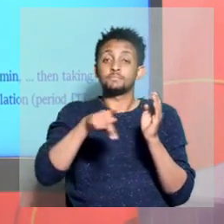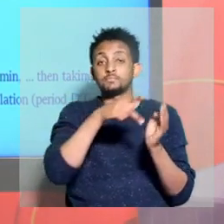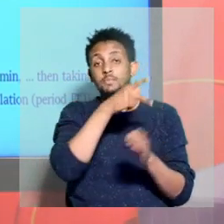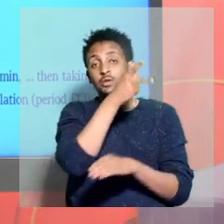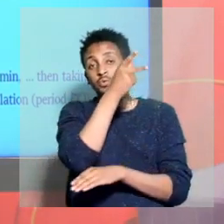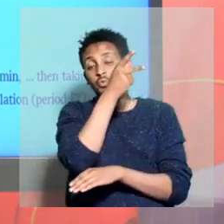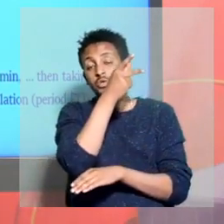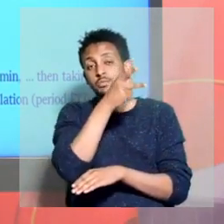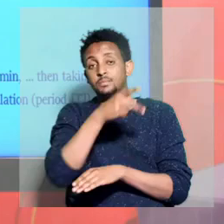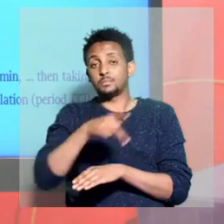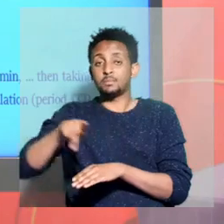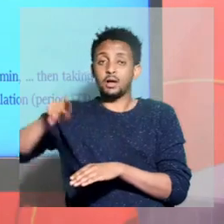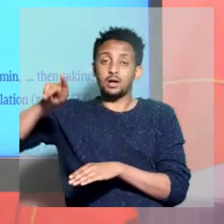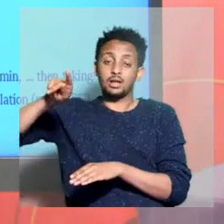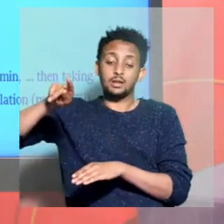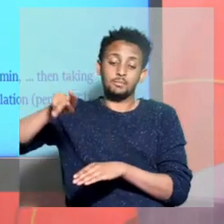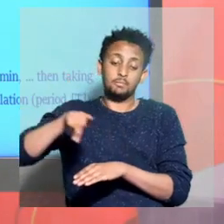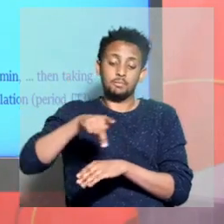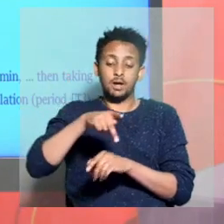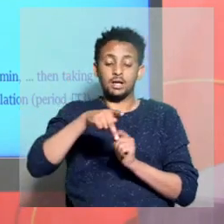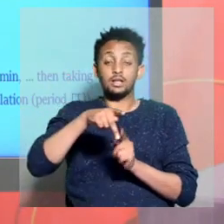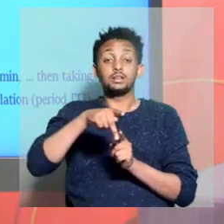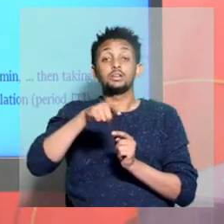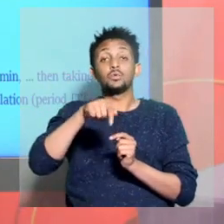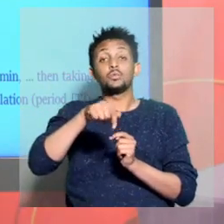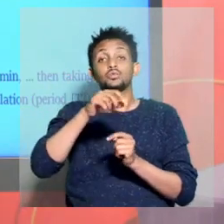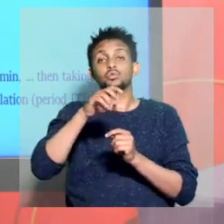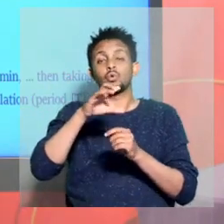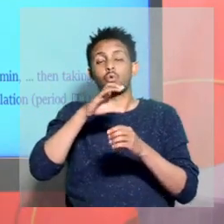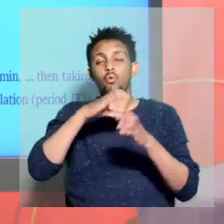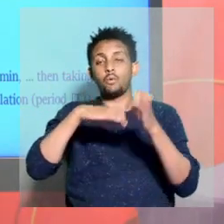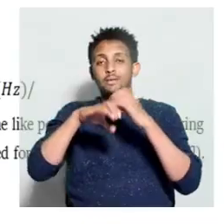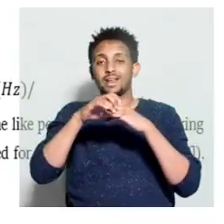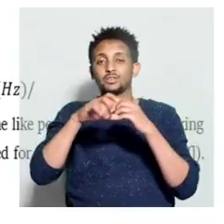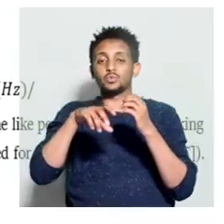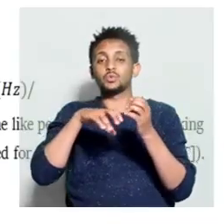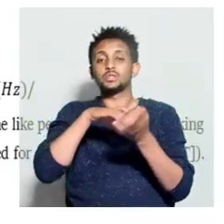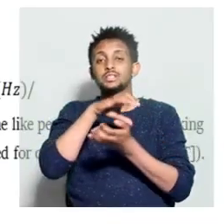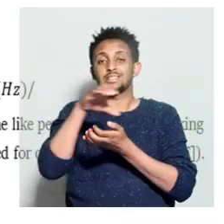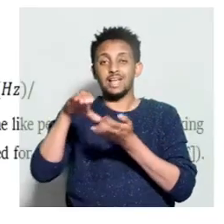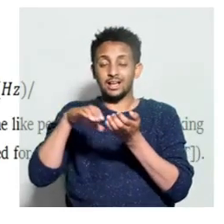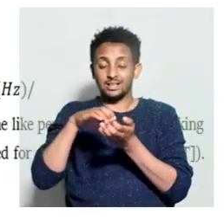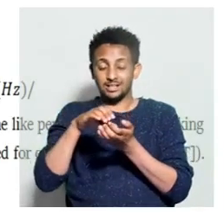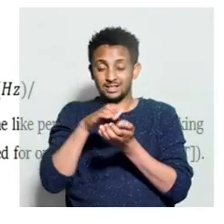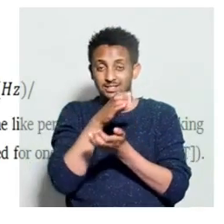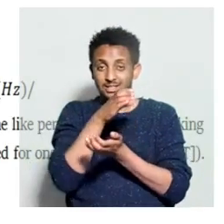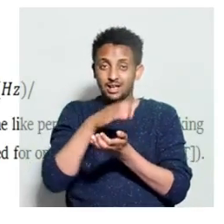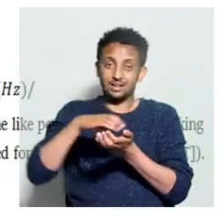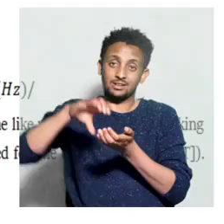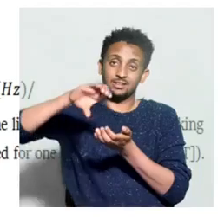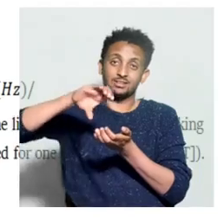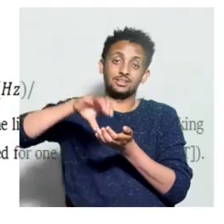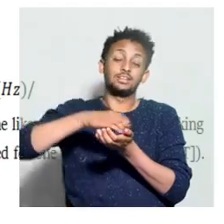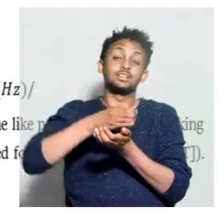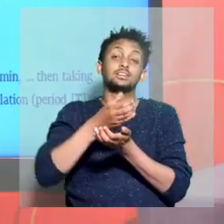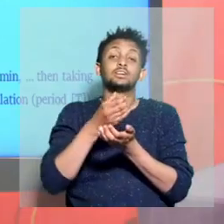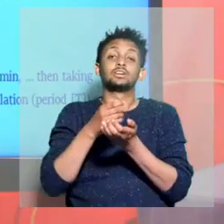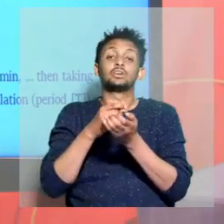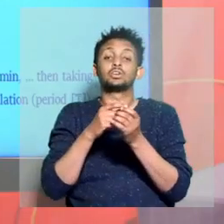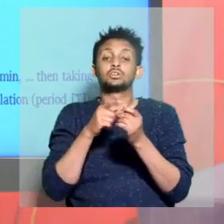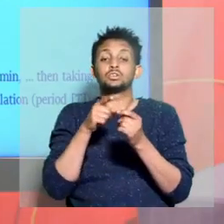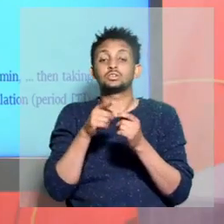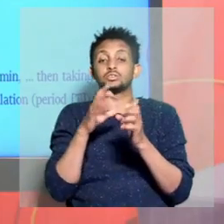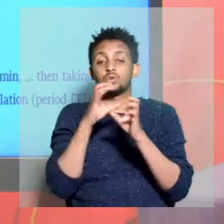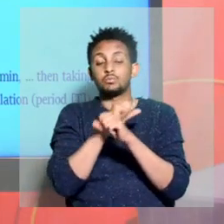might swing there and back here, so that one complete trip is known to be cycle. And period is the time required for one complete cycle.